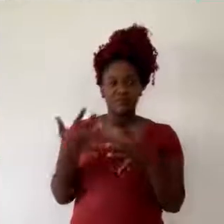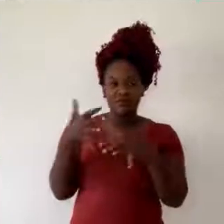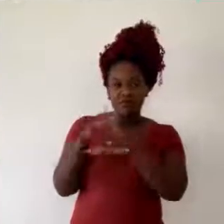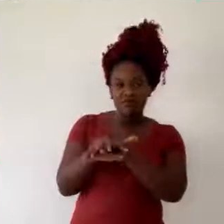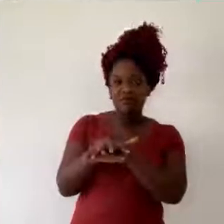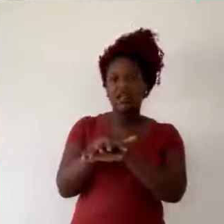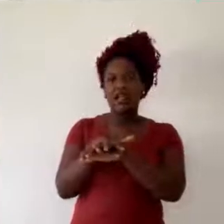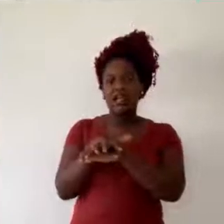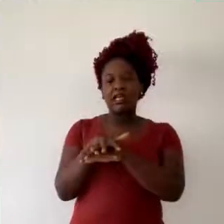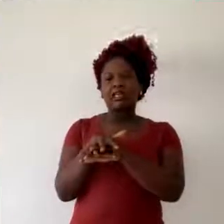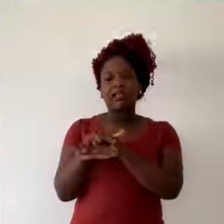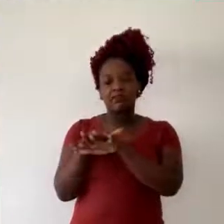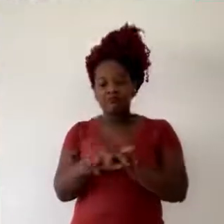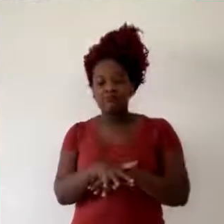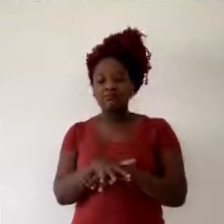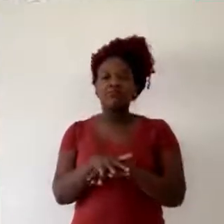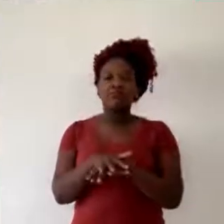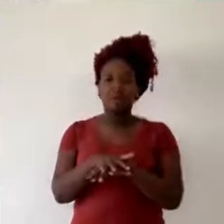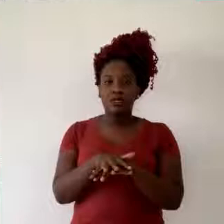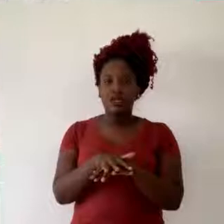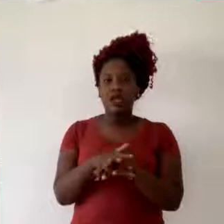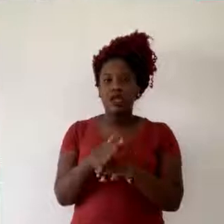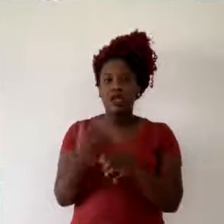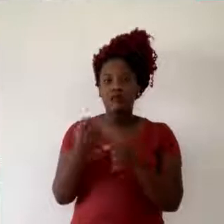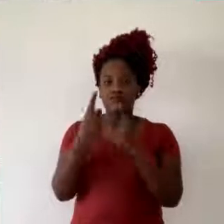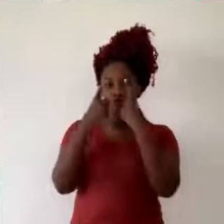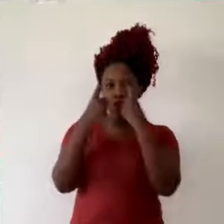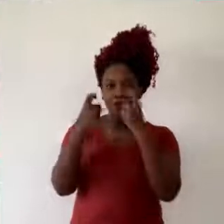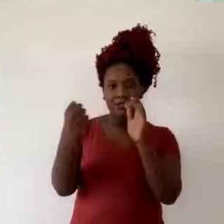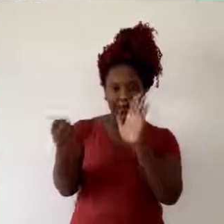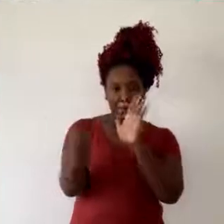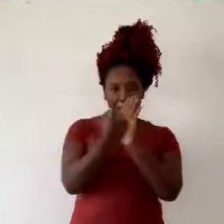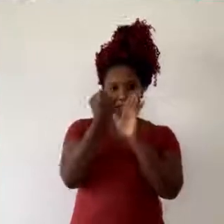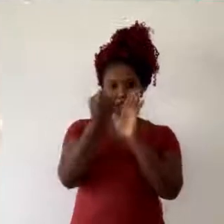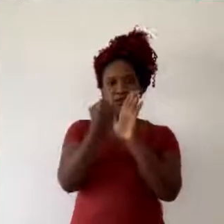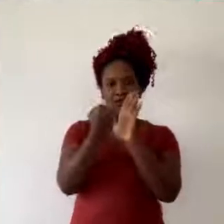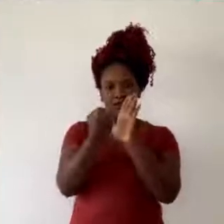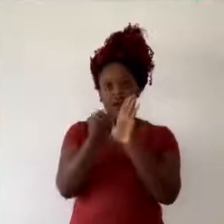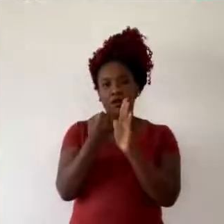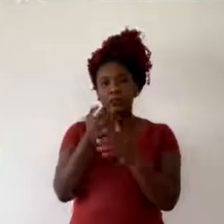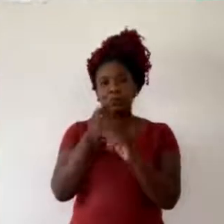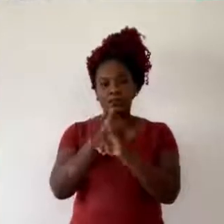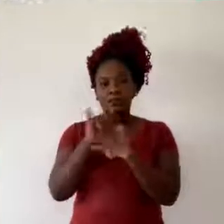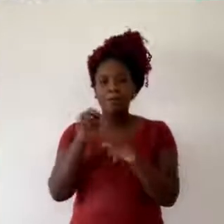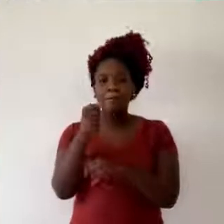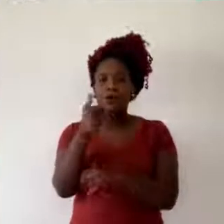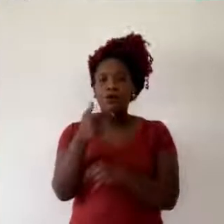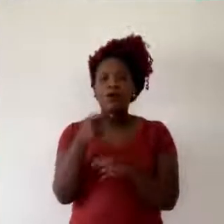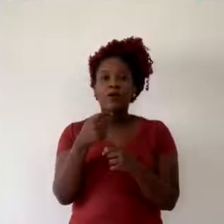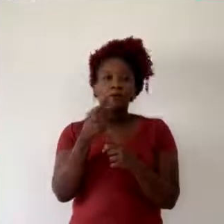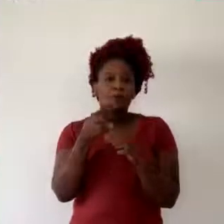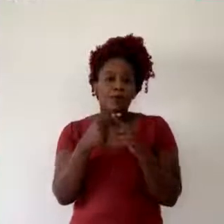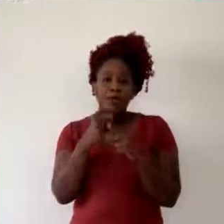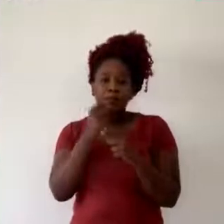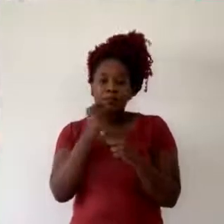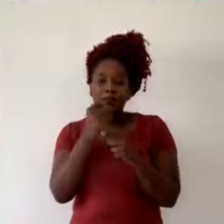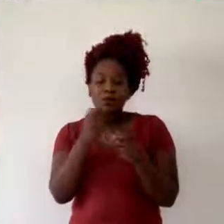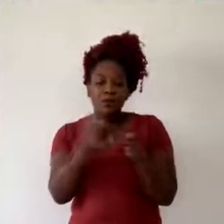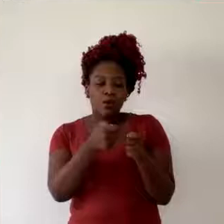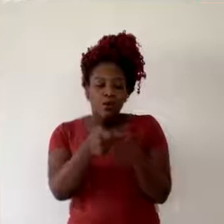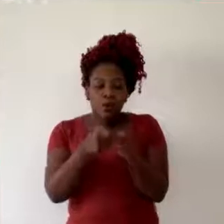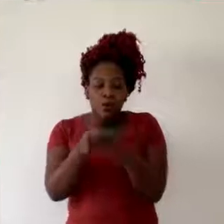in which your dignity and your honor is offended. And the last one is the one in